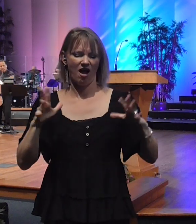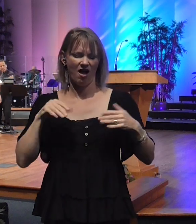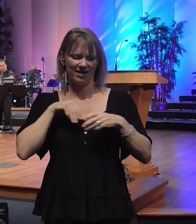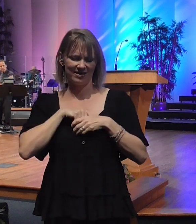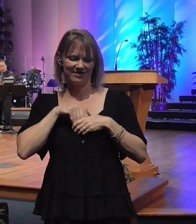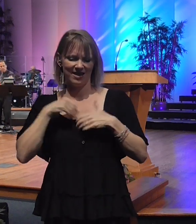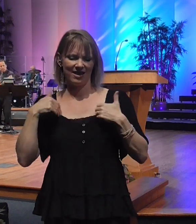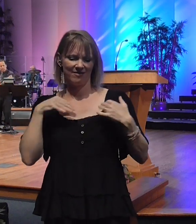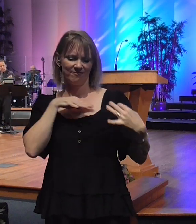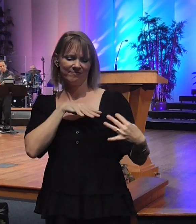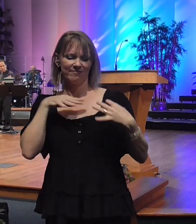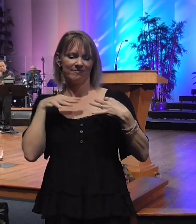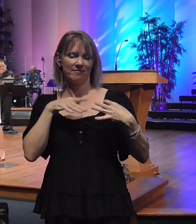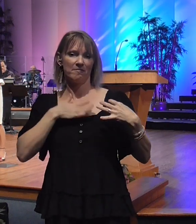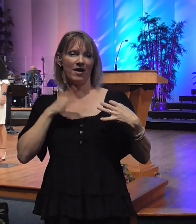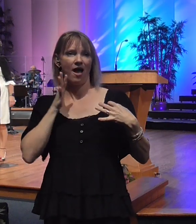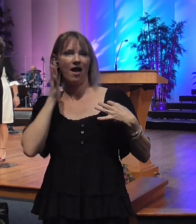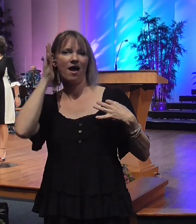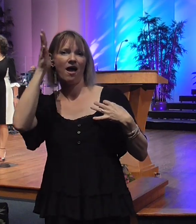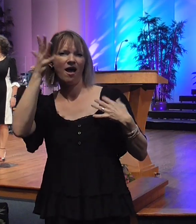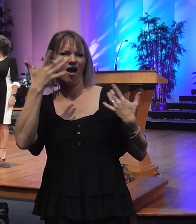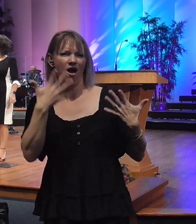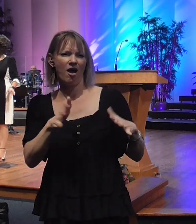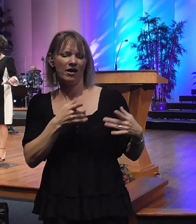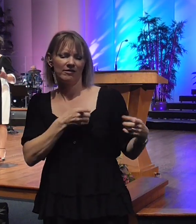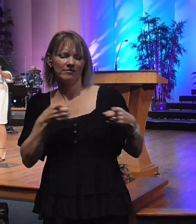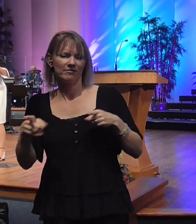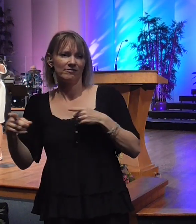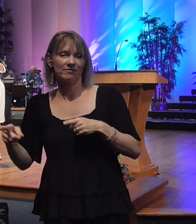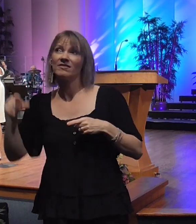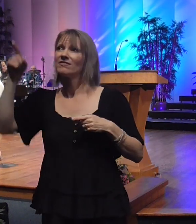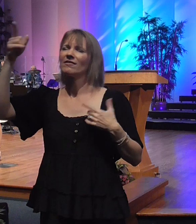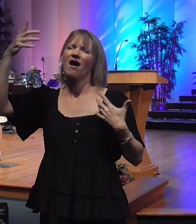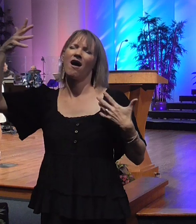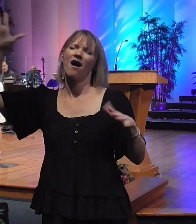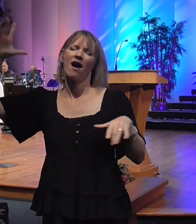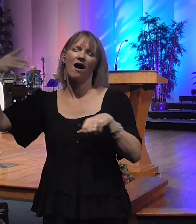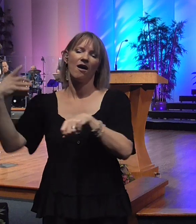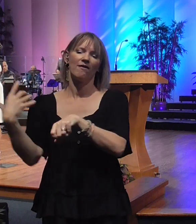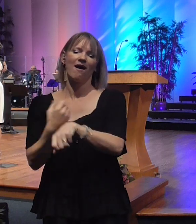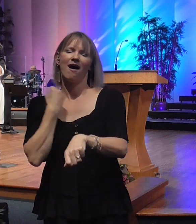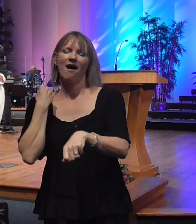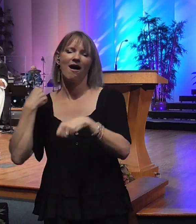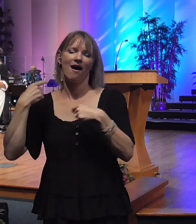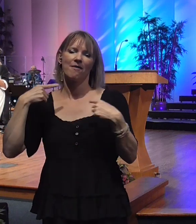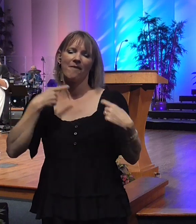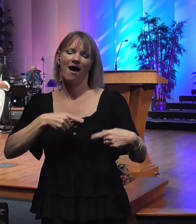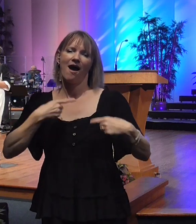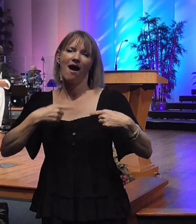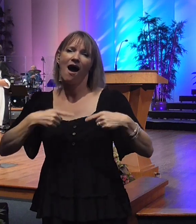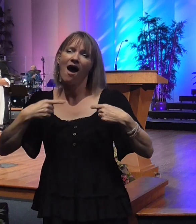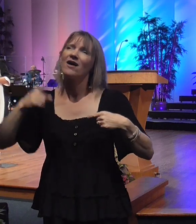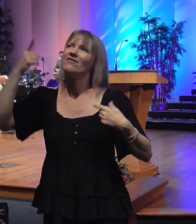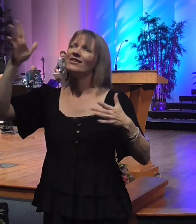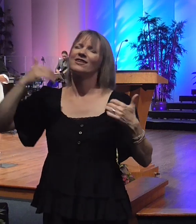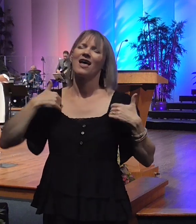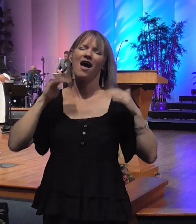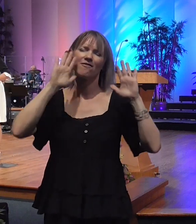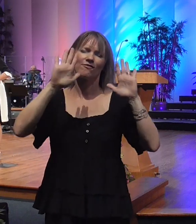for my destiny. But you've already won the battle and you got great plans for